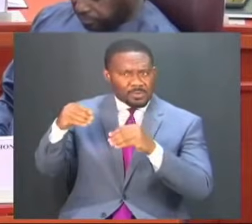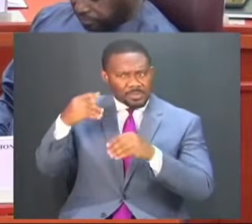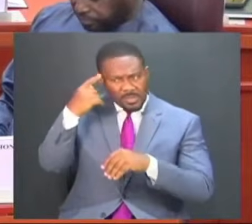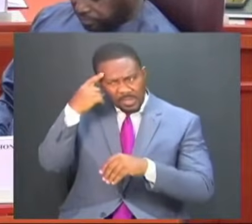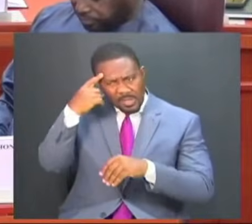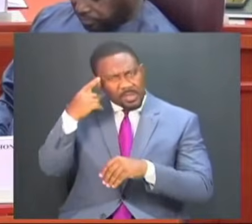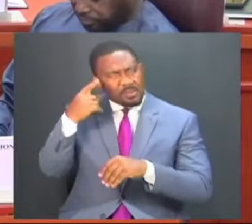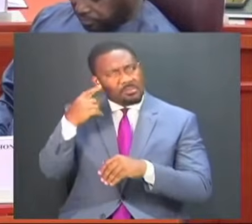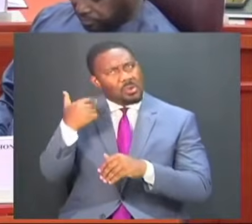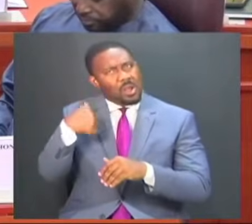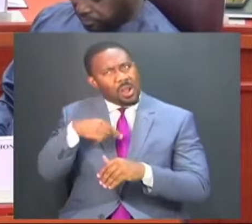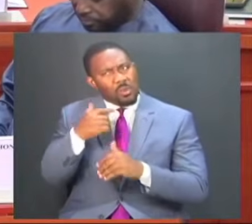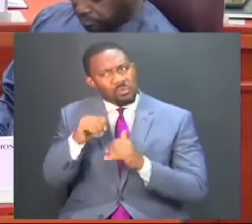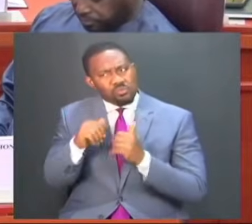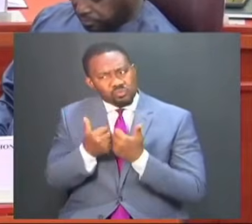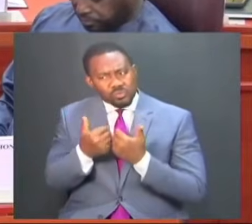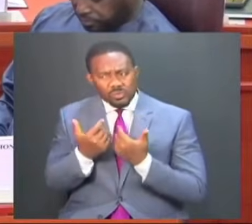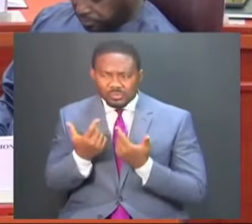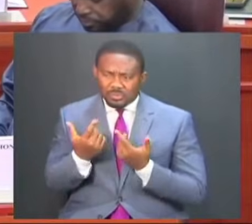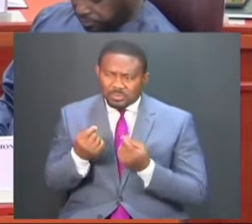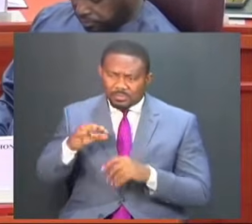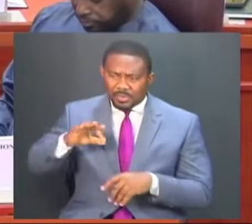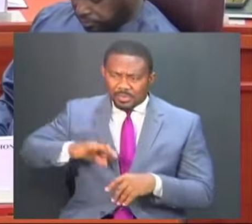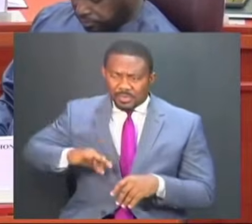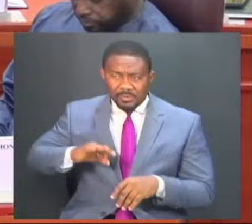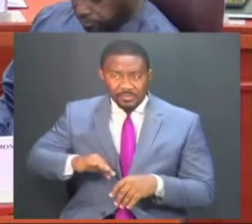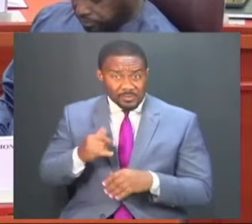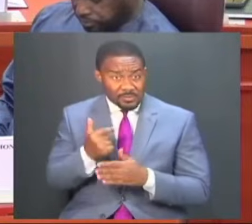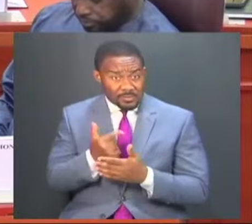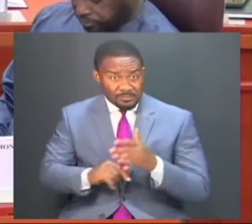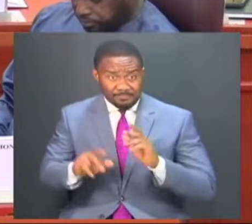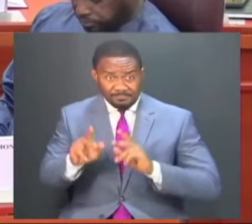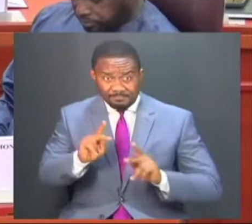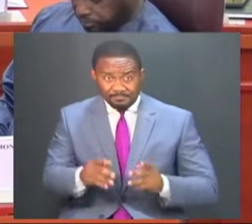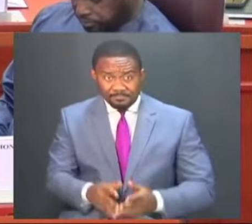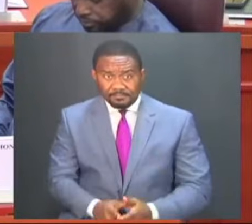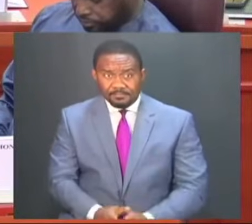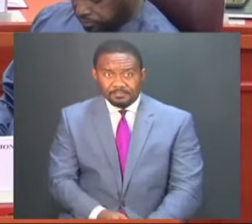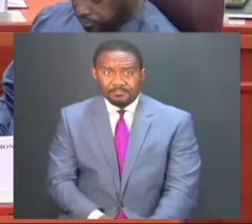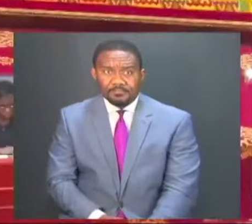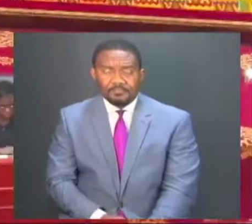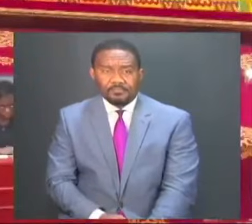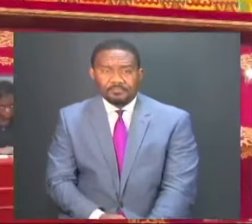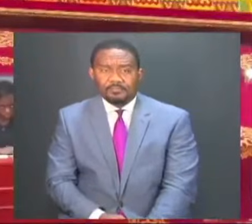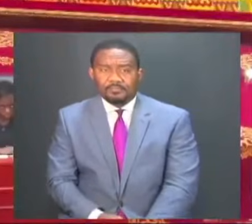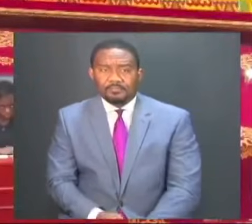of these minerals to the benefit of the people of this country. I thank you, Speaker, for the space granted.